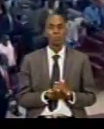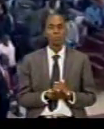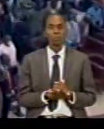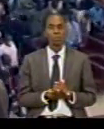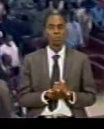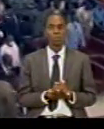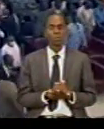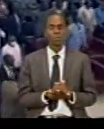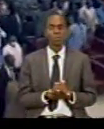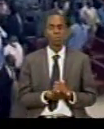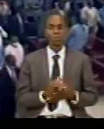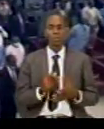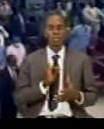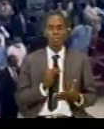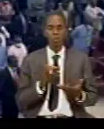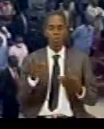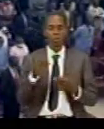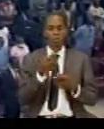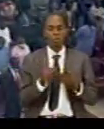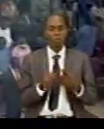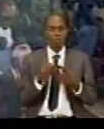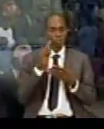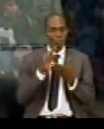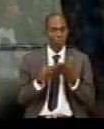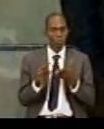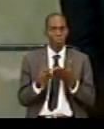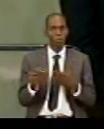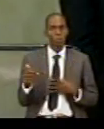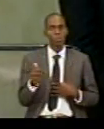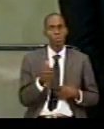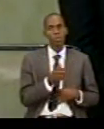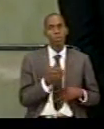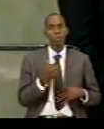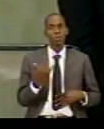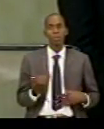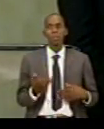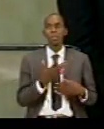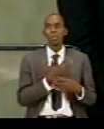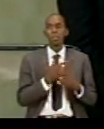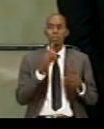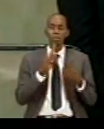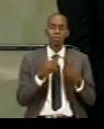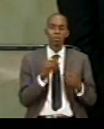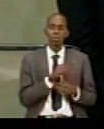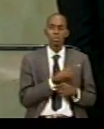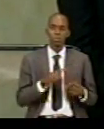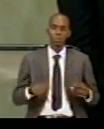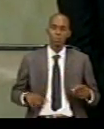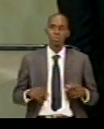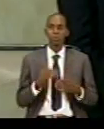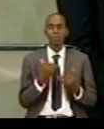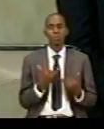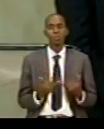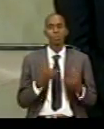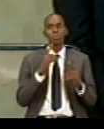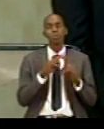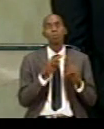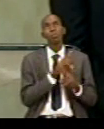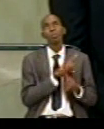I want you to examine yourself this morning and tell the Lord, Lord, come what